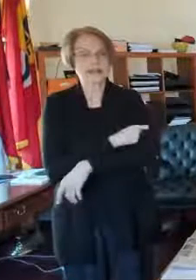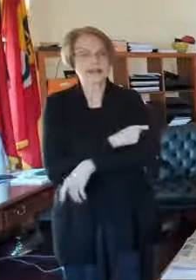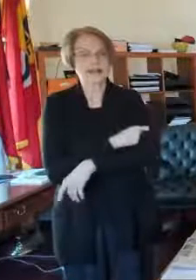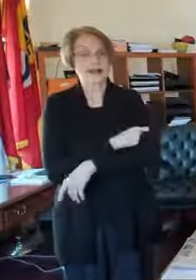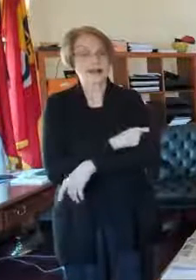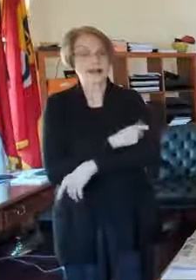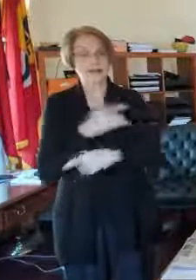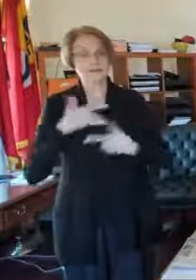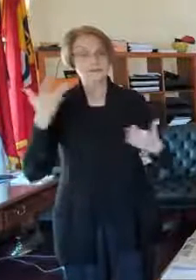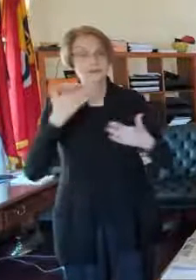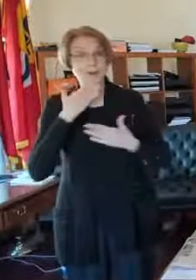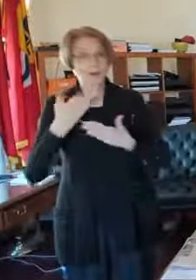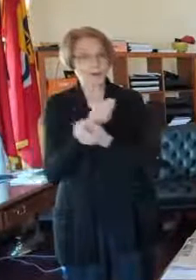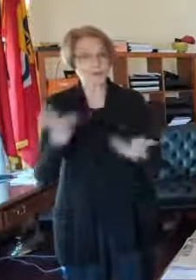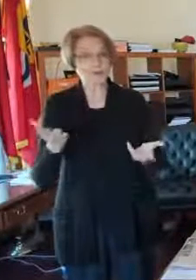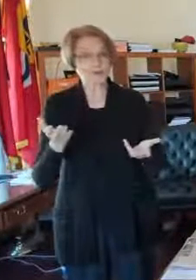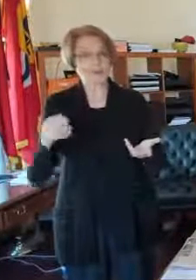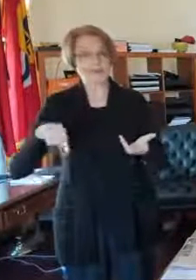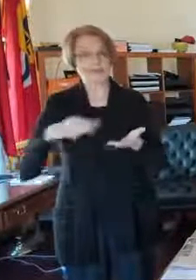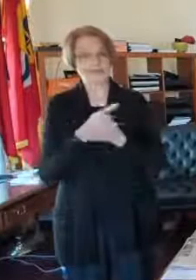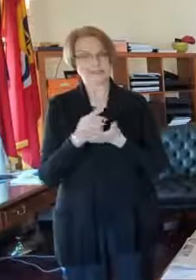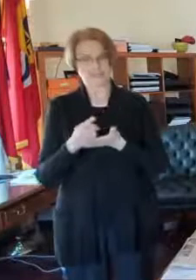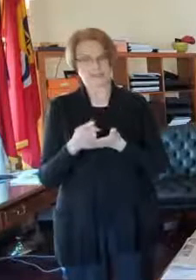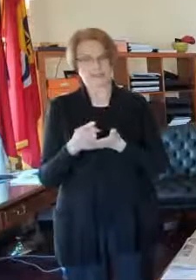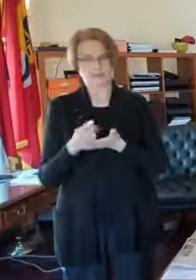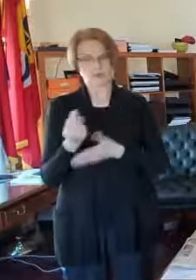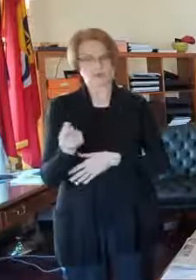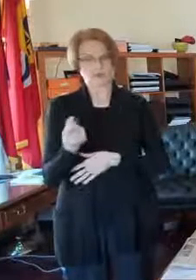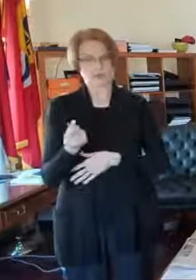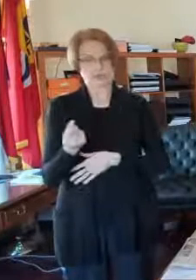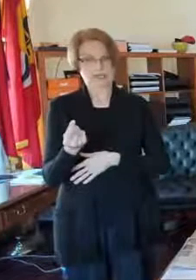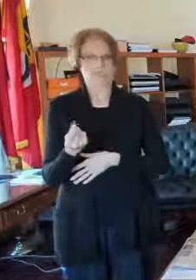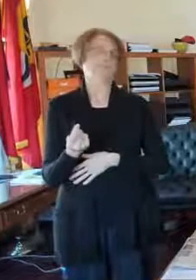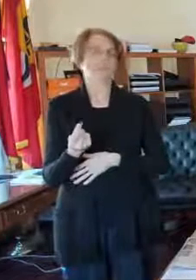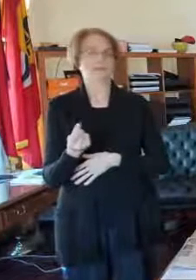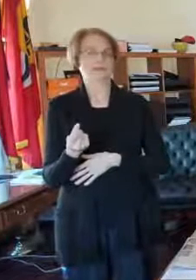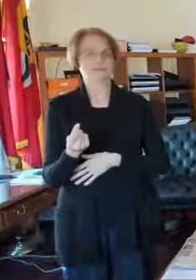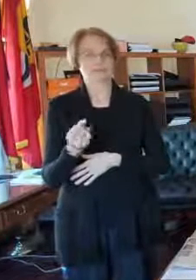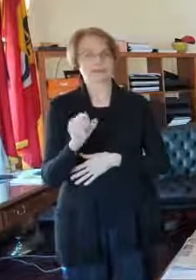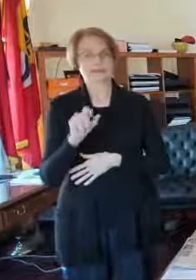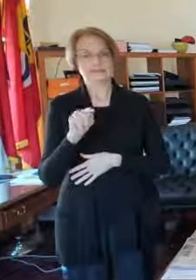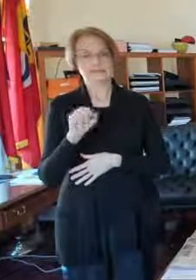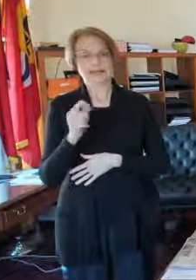report. This week on Tuesday,